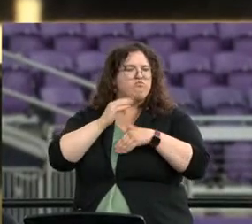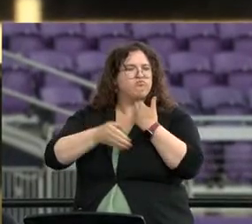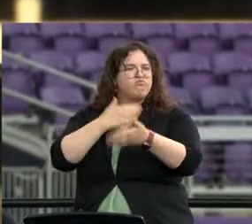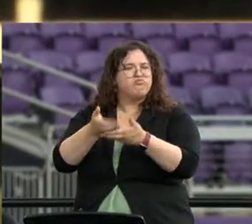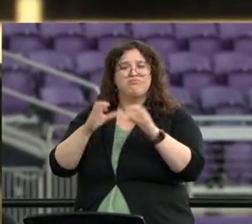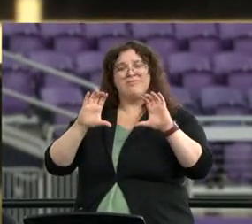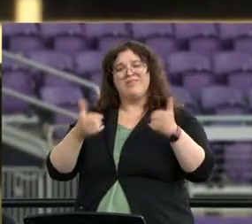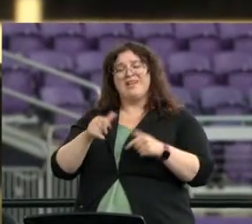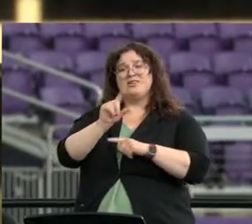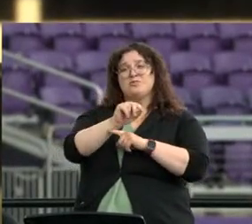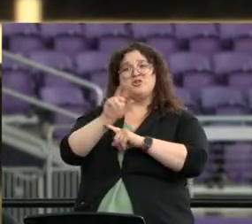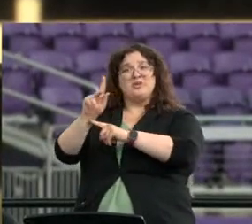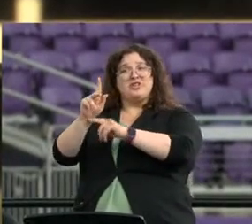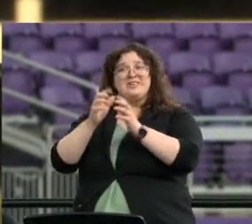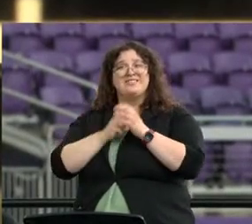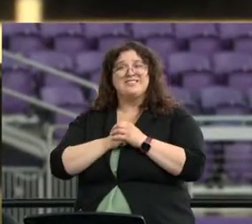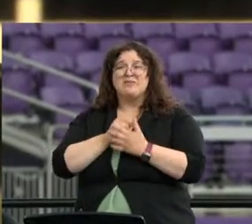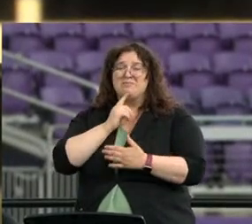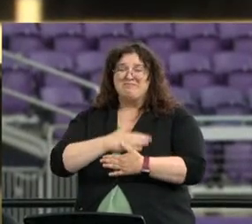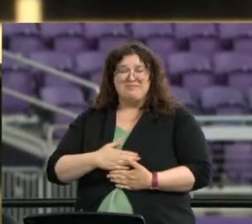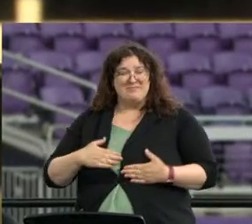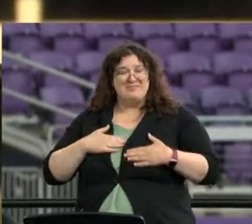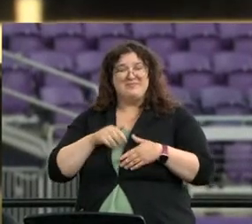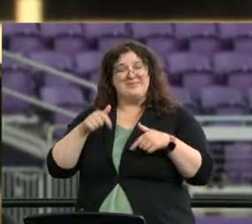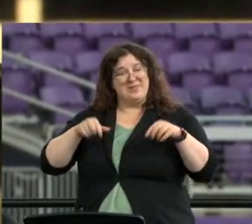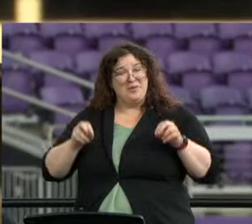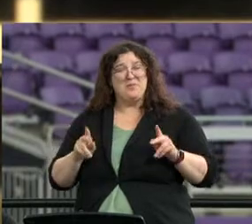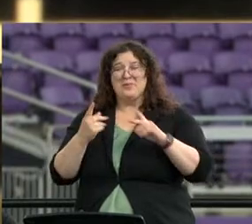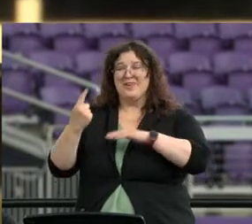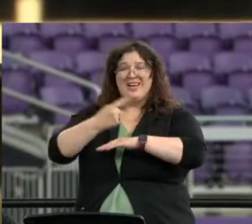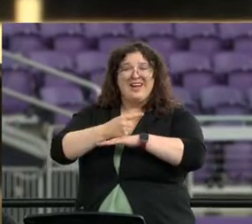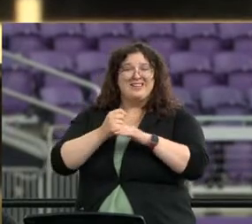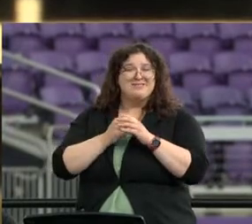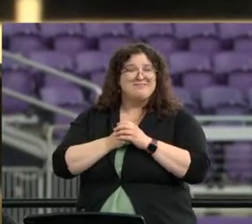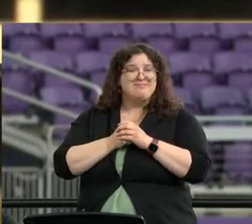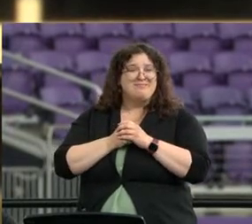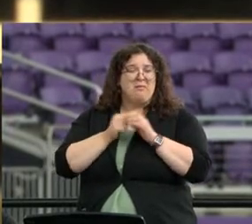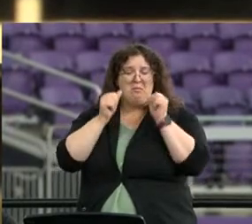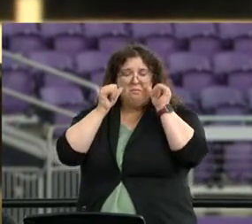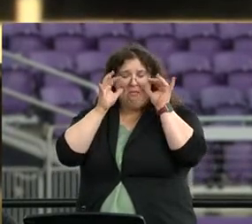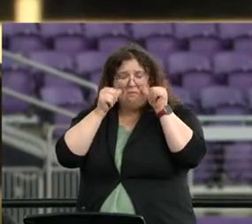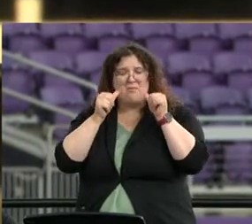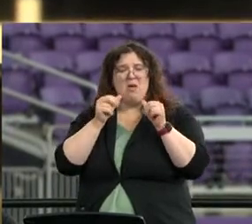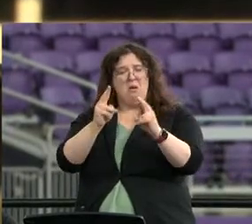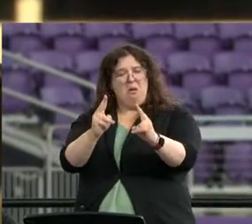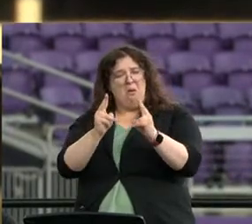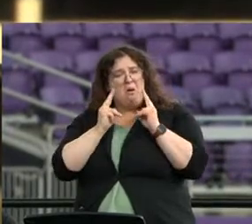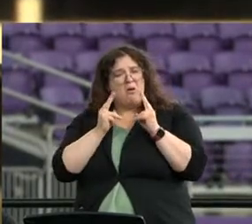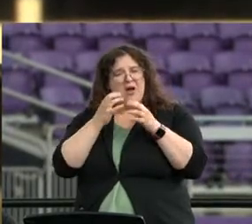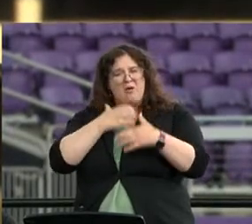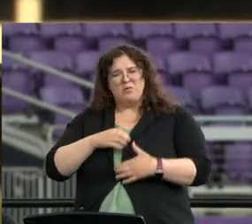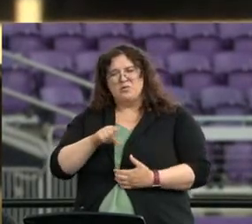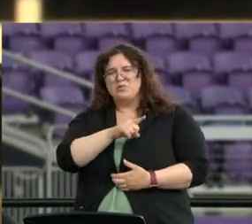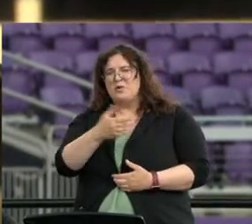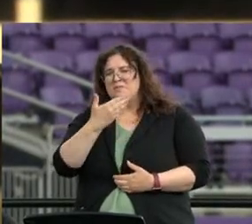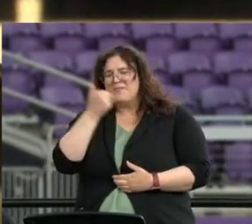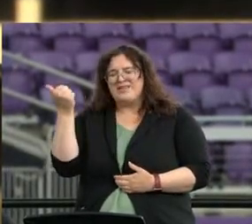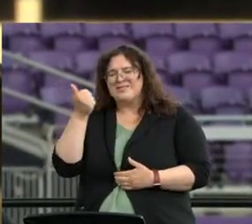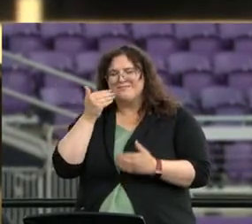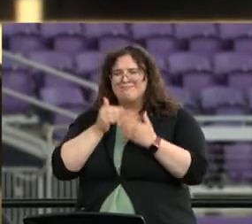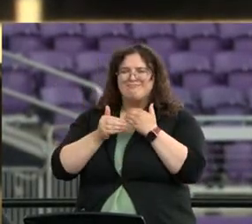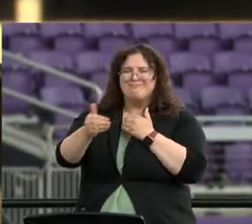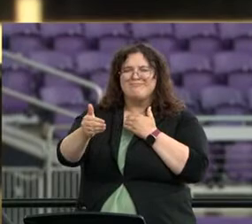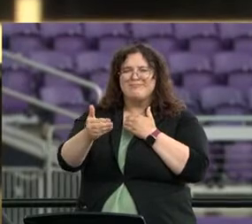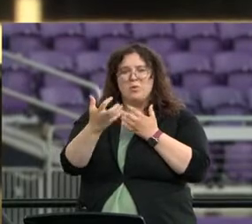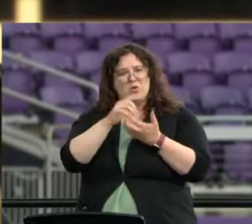of 2023, I've truly appreciated this opportunity. It's been an absolute honor. I wish you the very best moving forward.